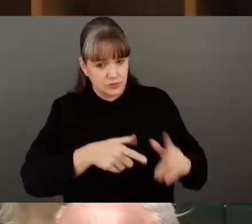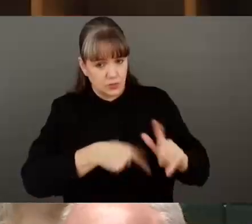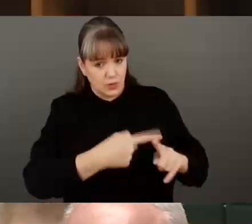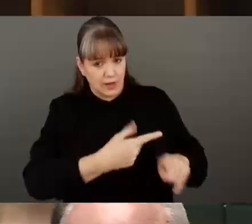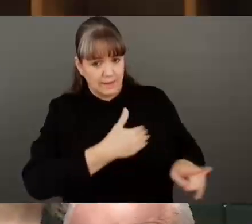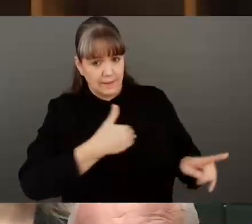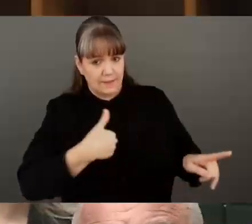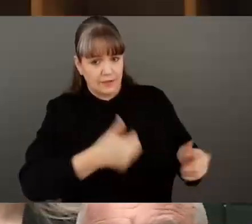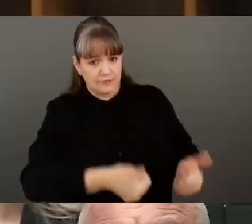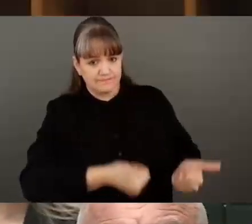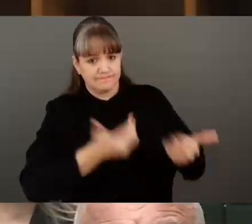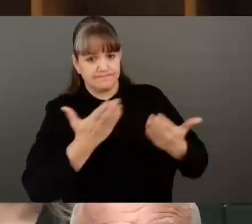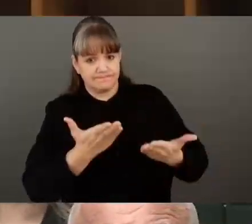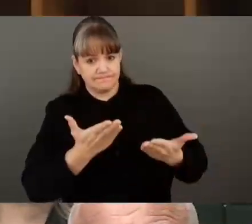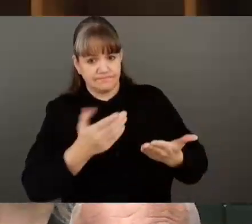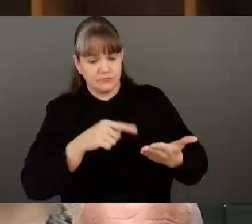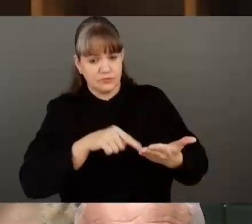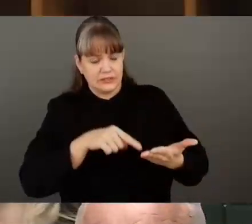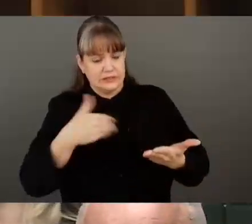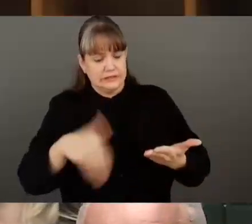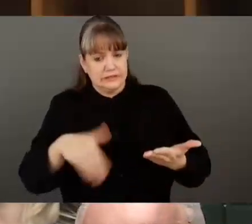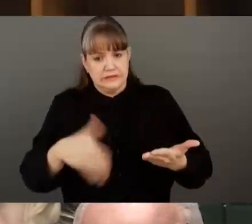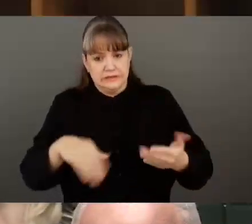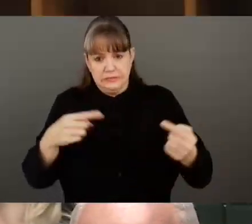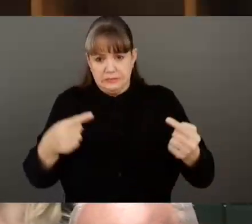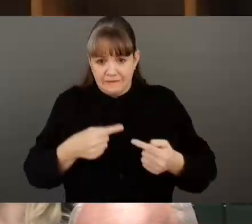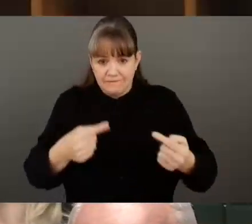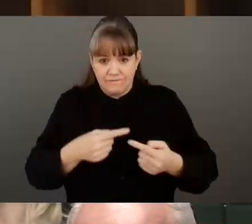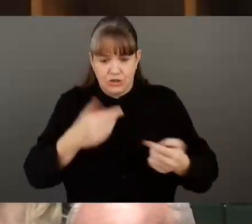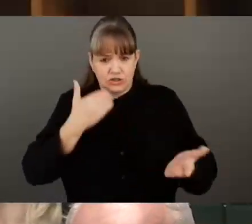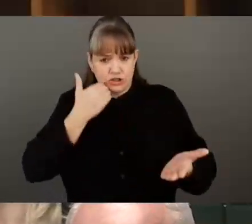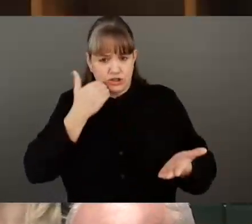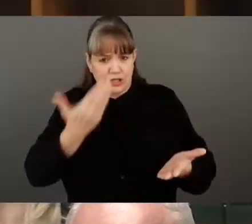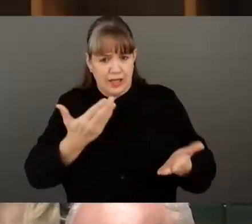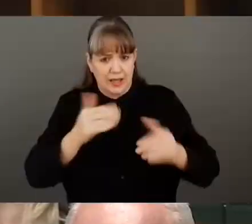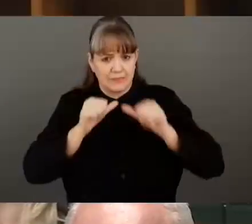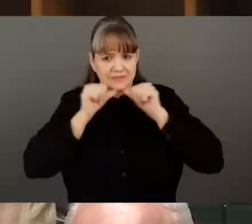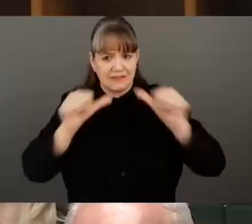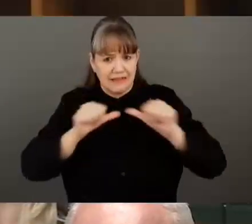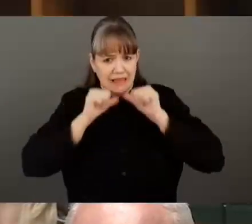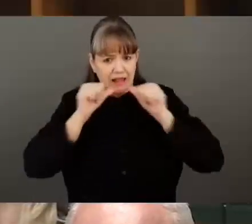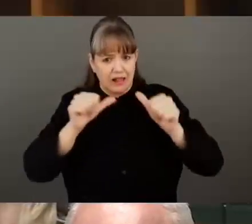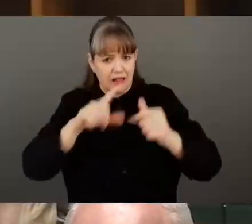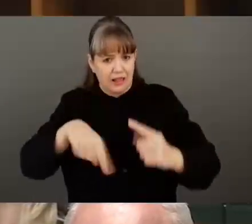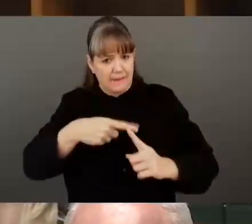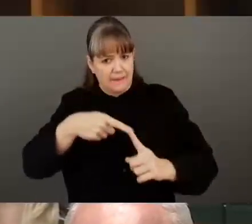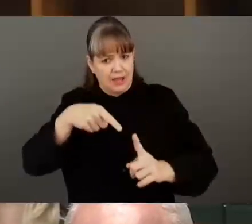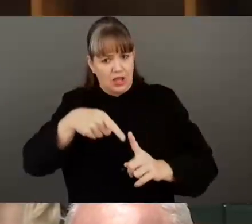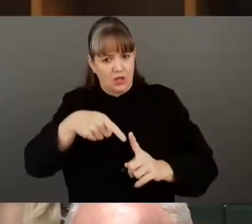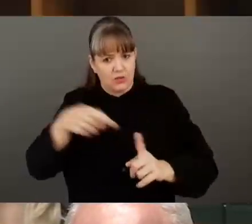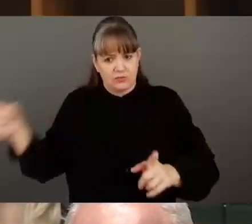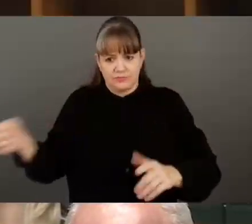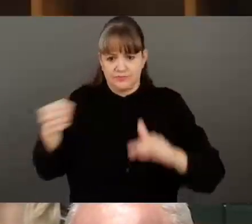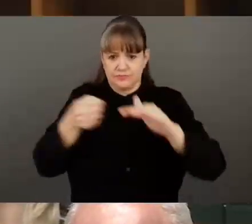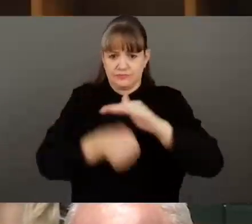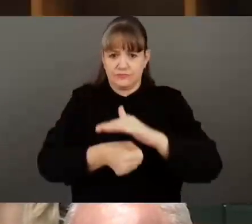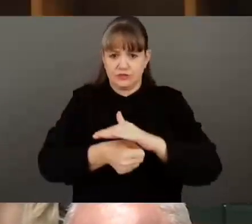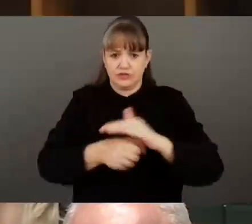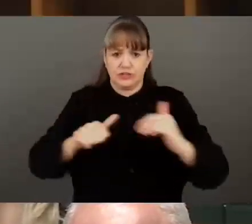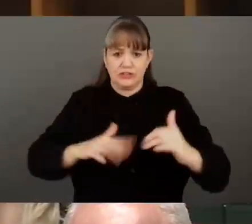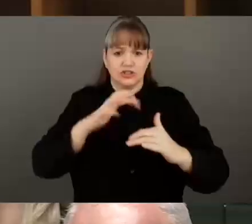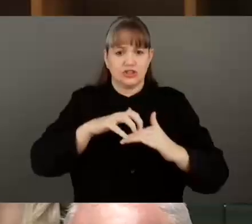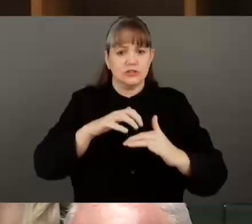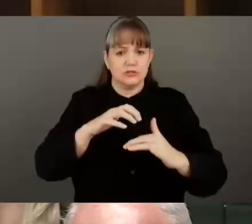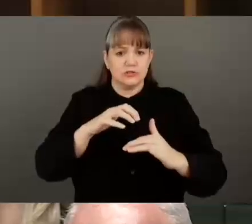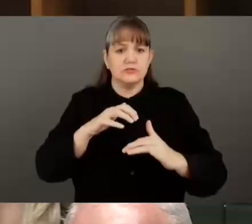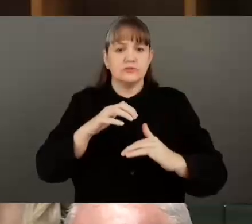and shameful line of denialism for a residential school on behalf of survivors in this House. I want to condemn